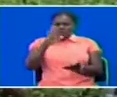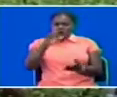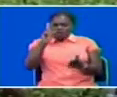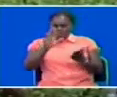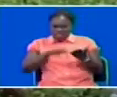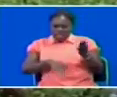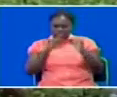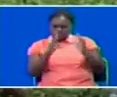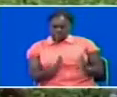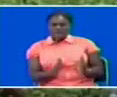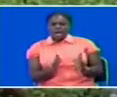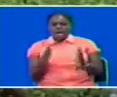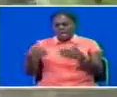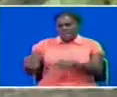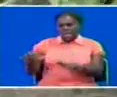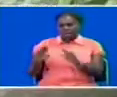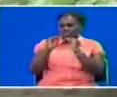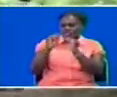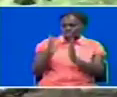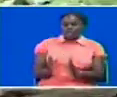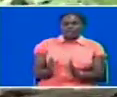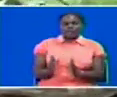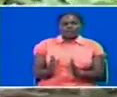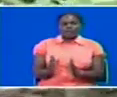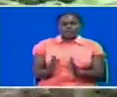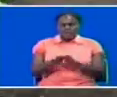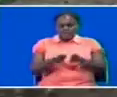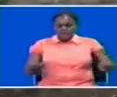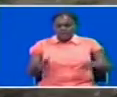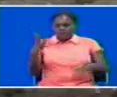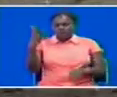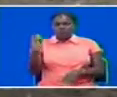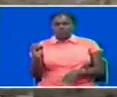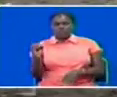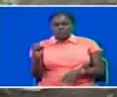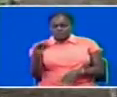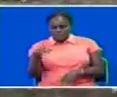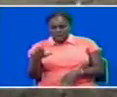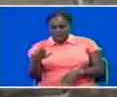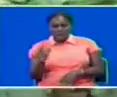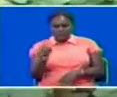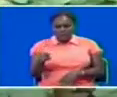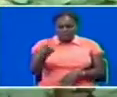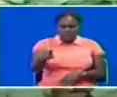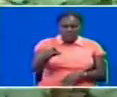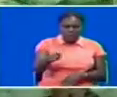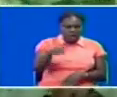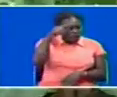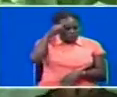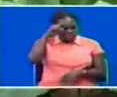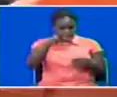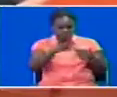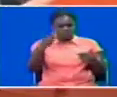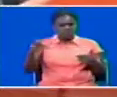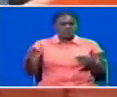walimu, nikaona niache kazi ya walimu. In his 40-acre piece of land, Sinket grows exotic and indigenous